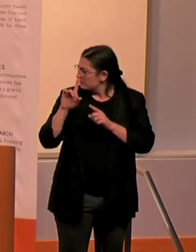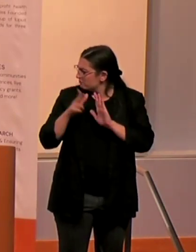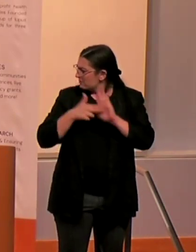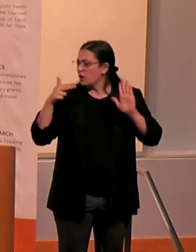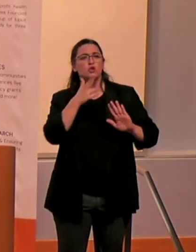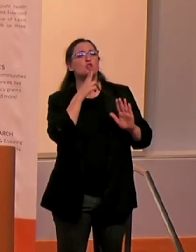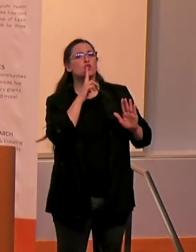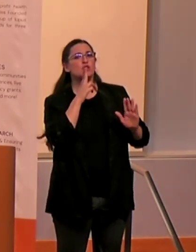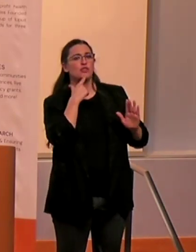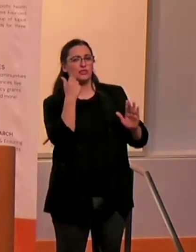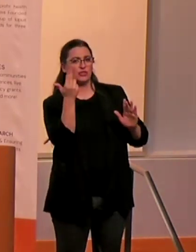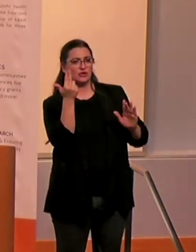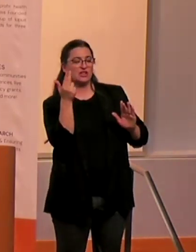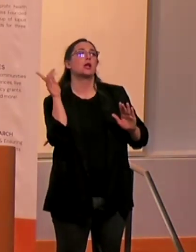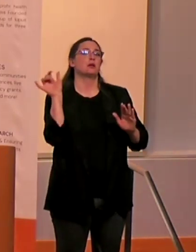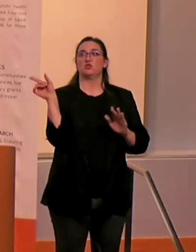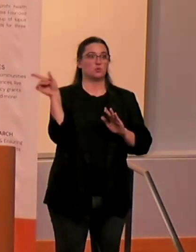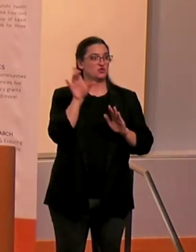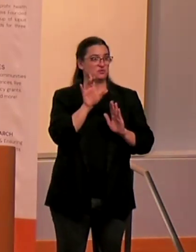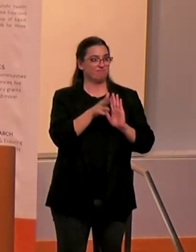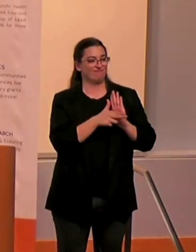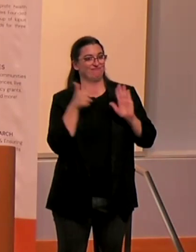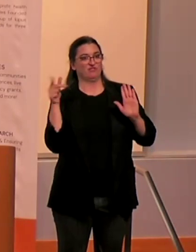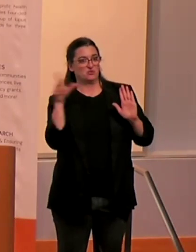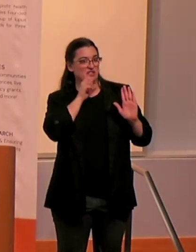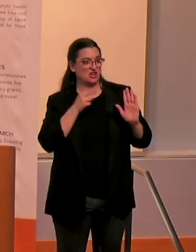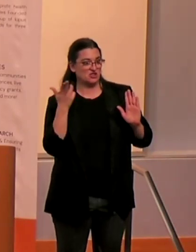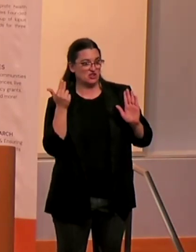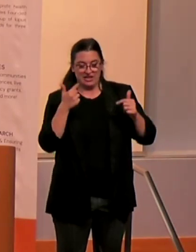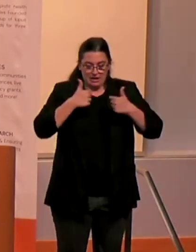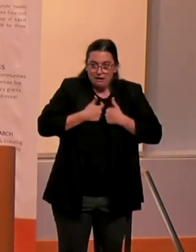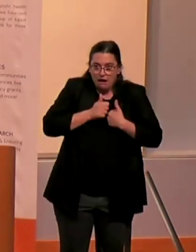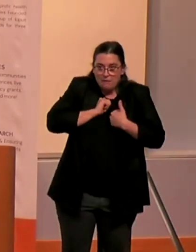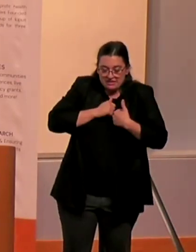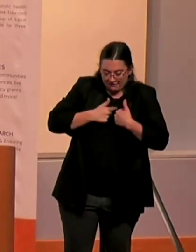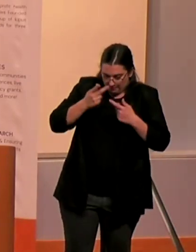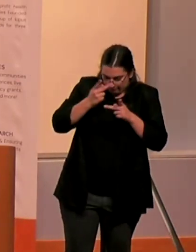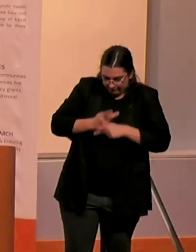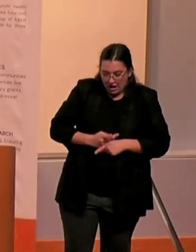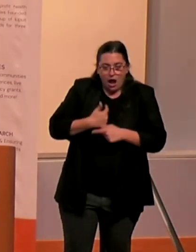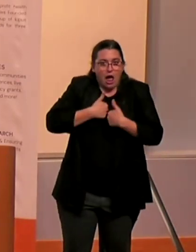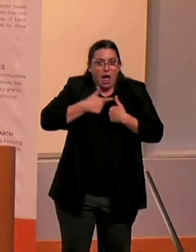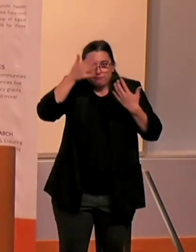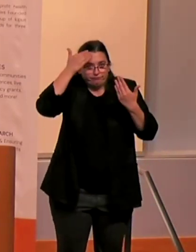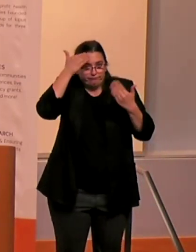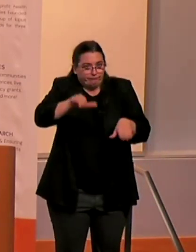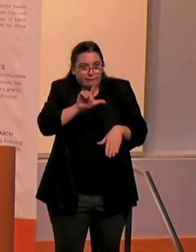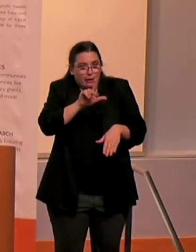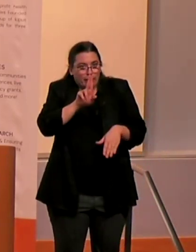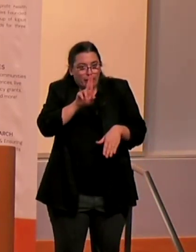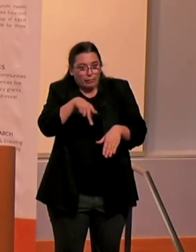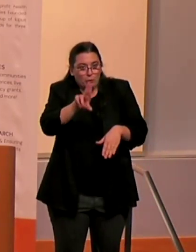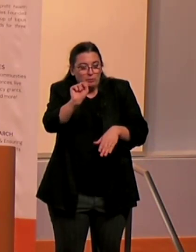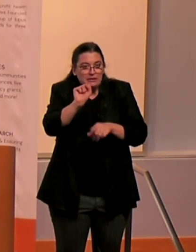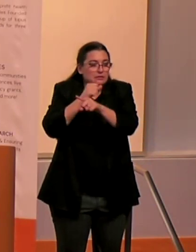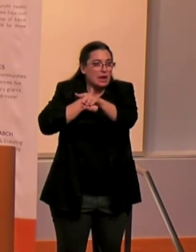she's just becoming a teenager, dealing with her things. And I obviously, not knowing what lupus was at all and